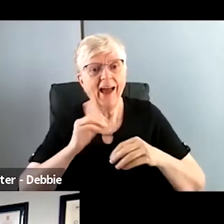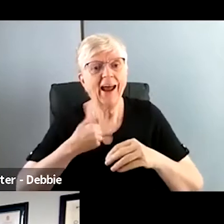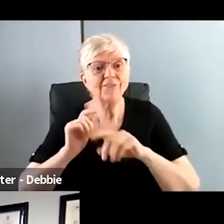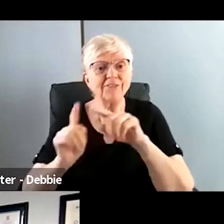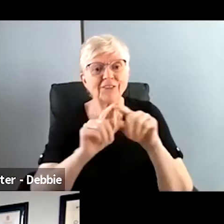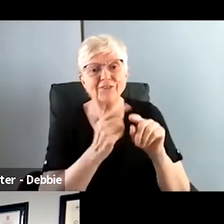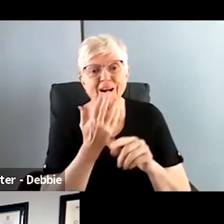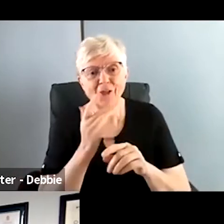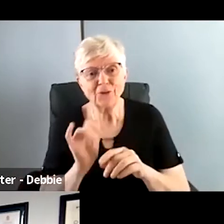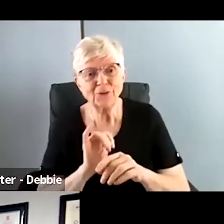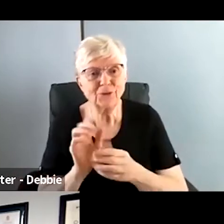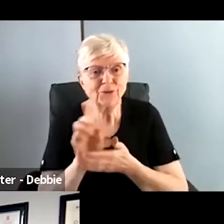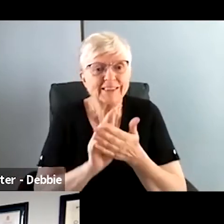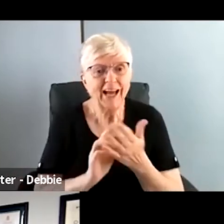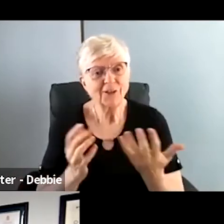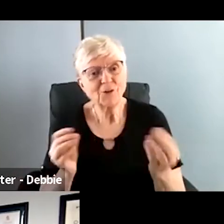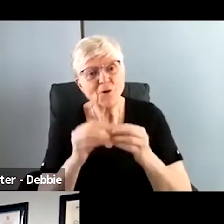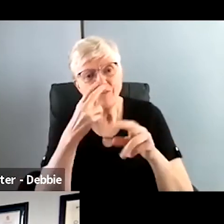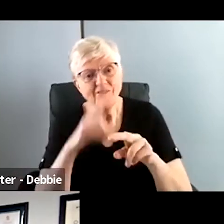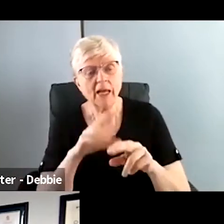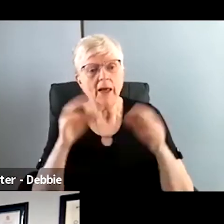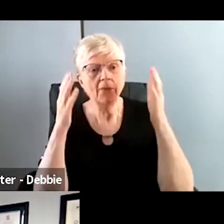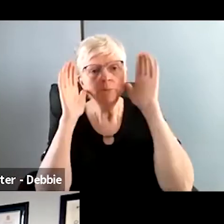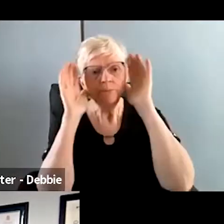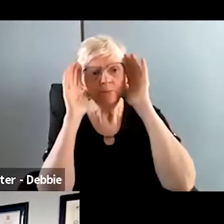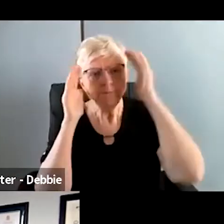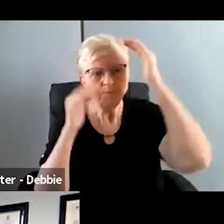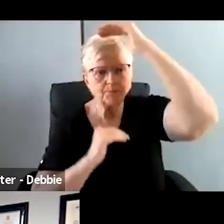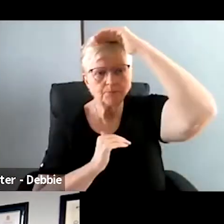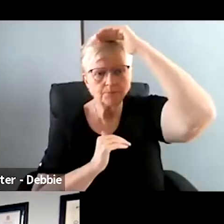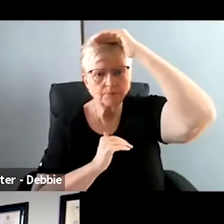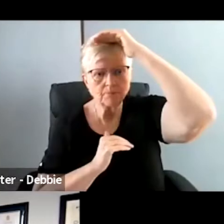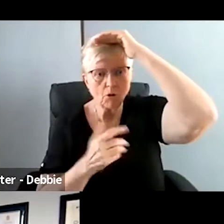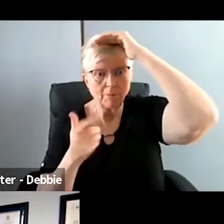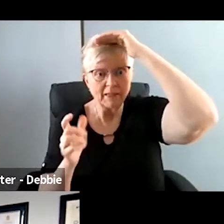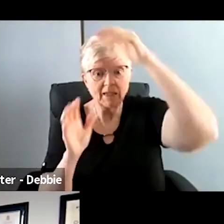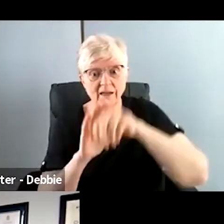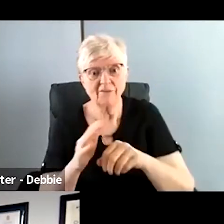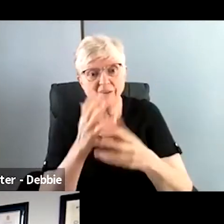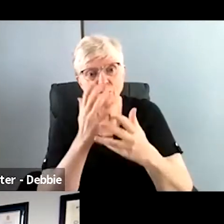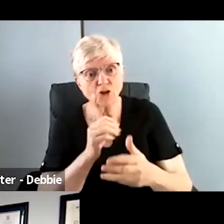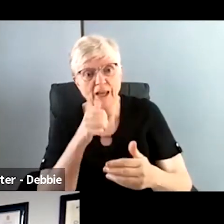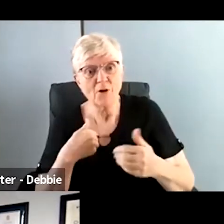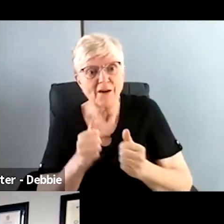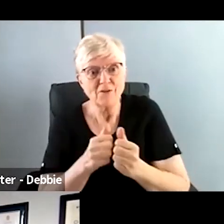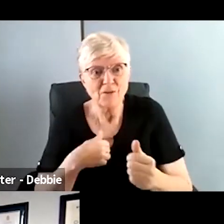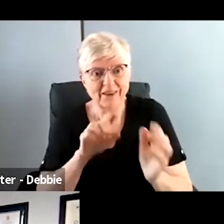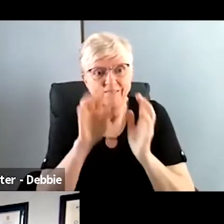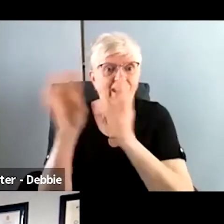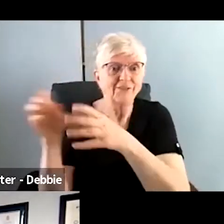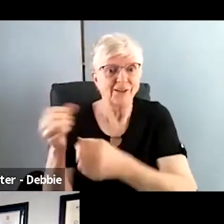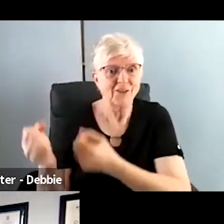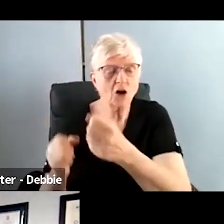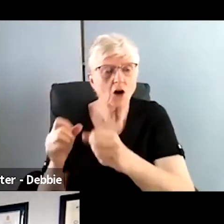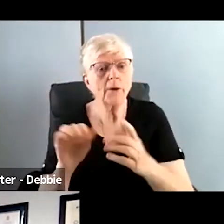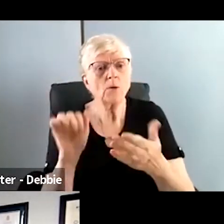fun, and they're big enough. Unfortunately, I don't have mine. Mine's in the car right now. But they're washable.